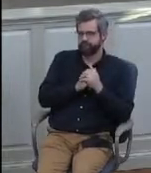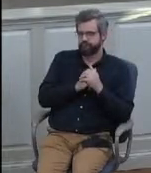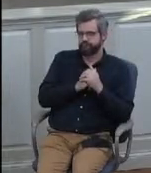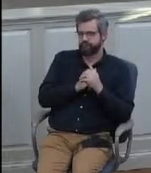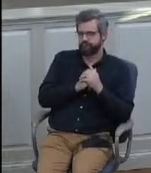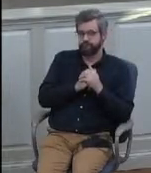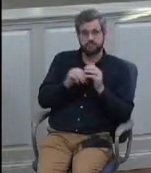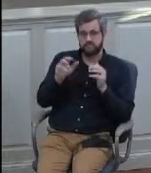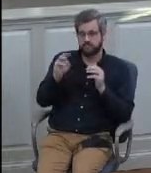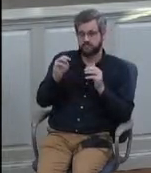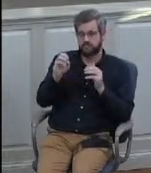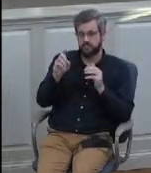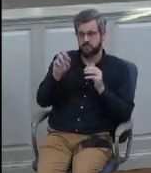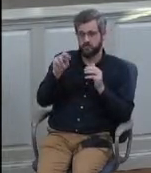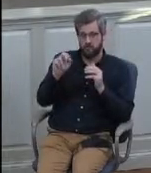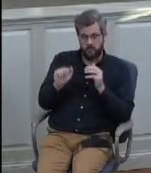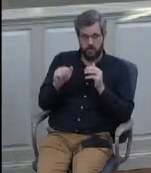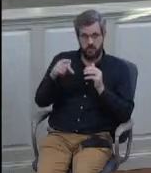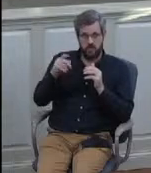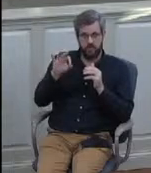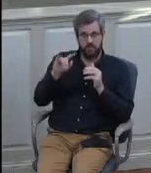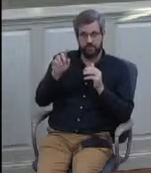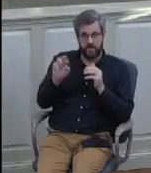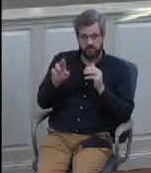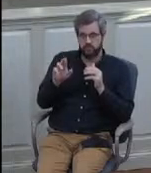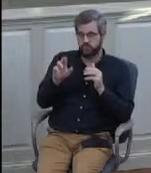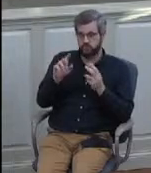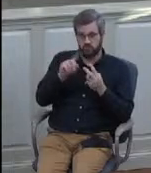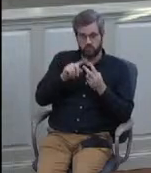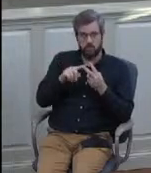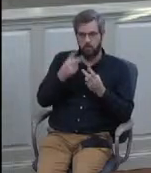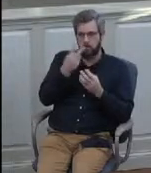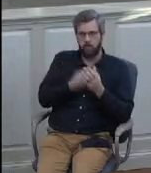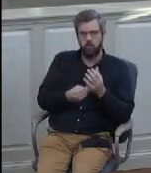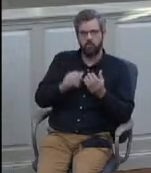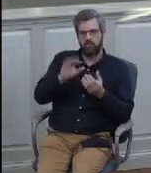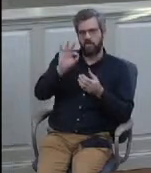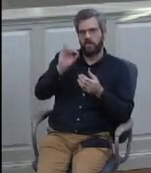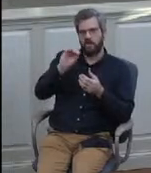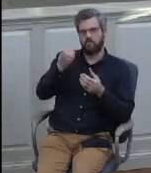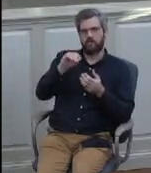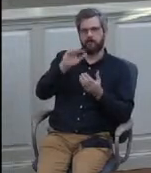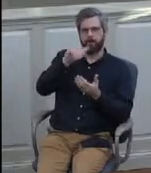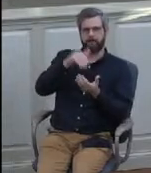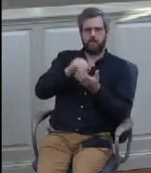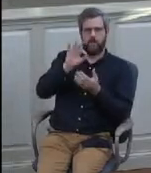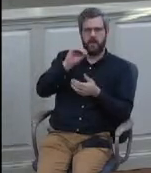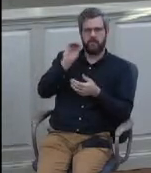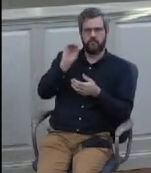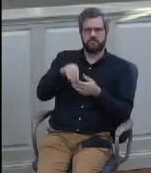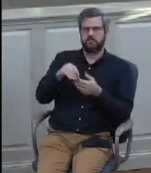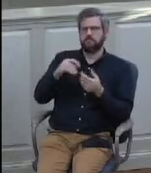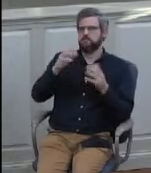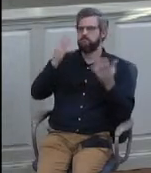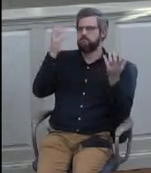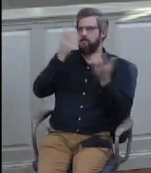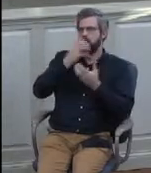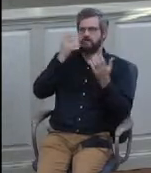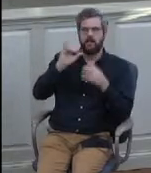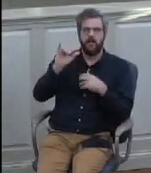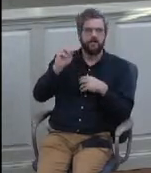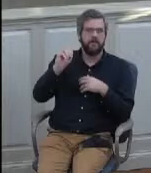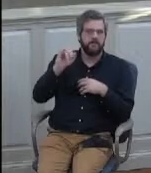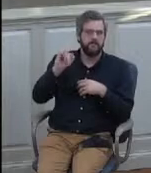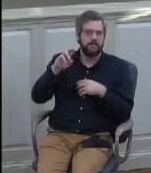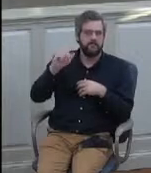the Moderna and the Pfizer have both been in the middle 90% for effectiveness. To me, that's almost a miracle that